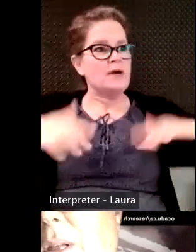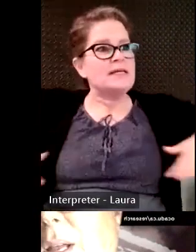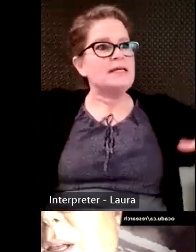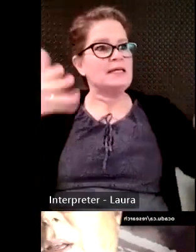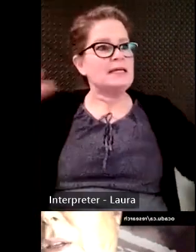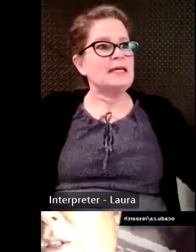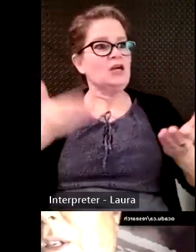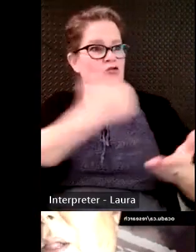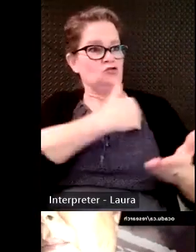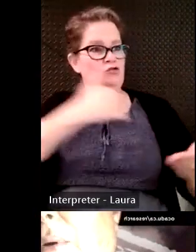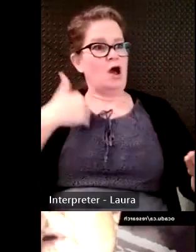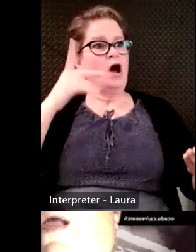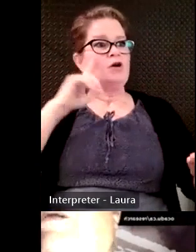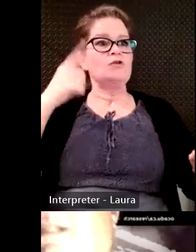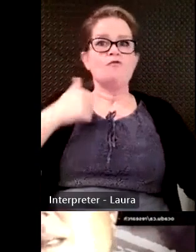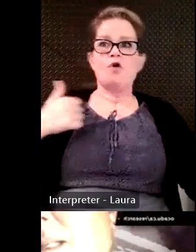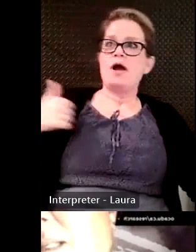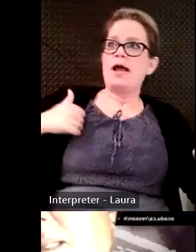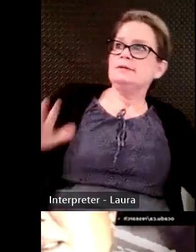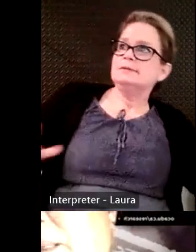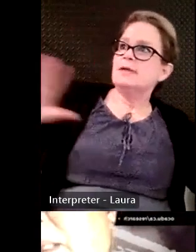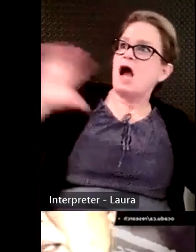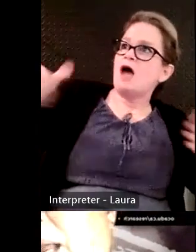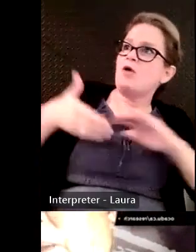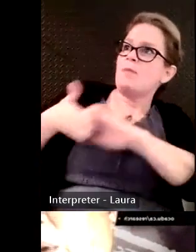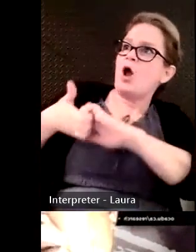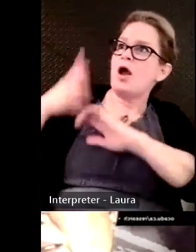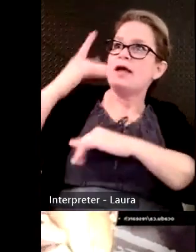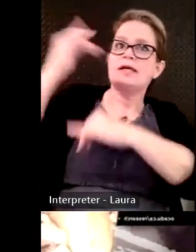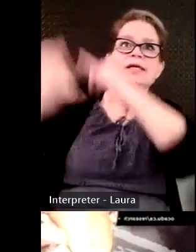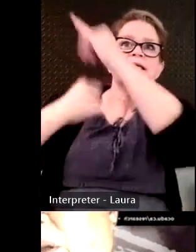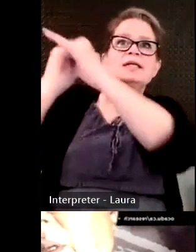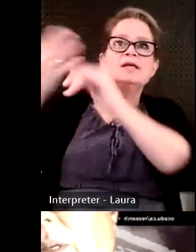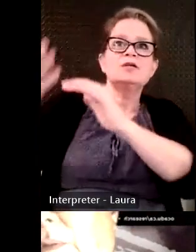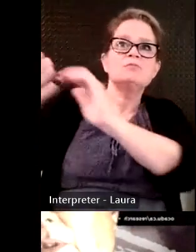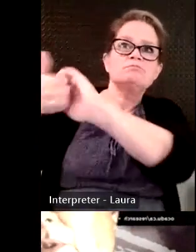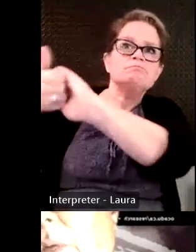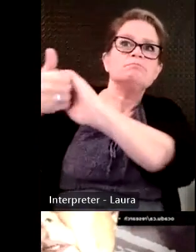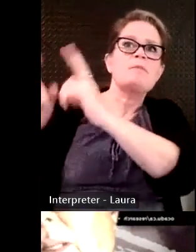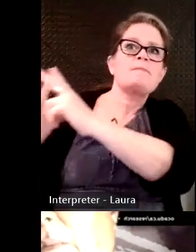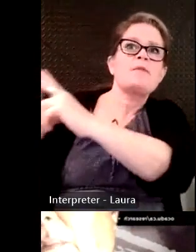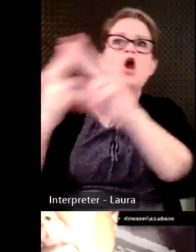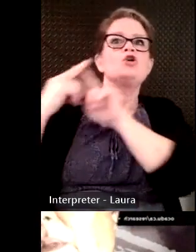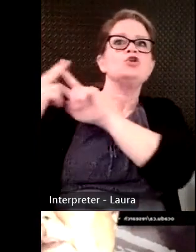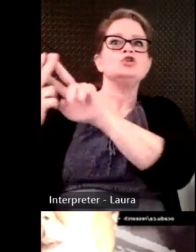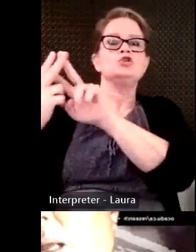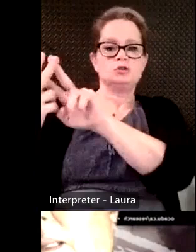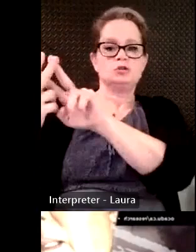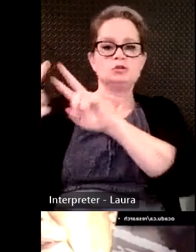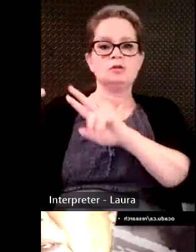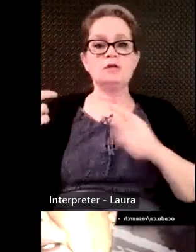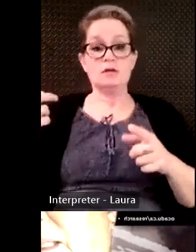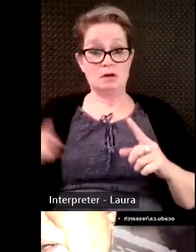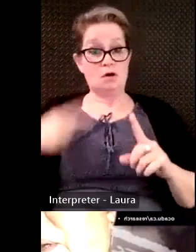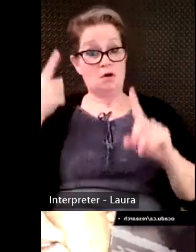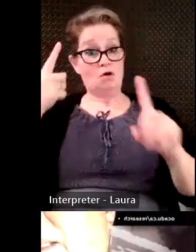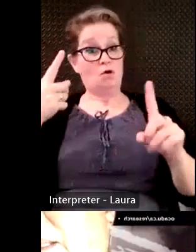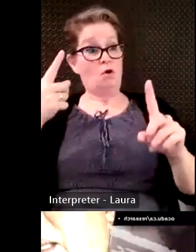partners. To develop programs, systems, and networks that involve and converse critically with people of widely